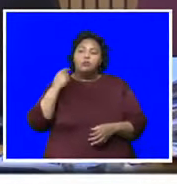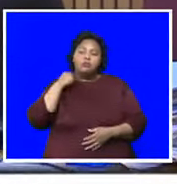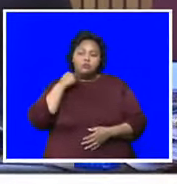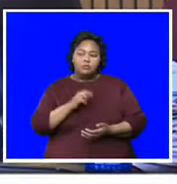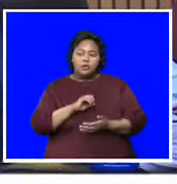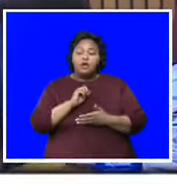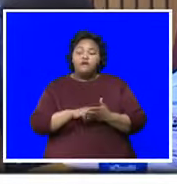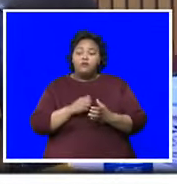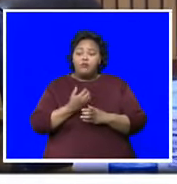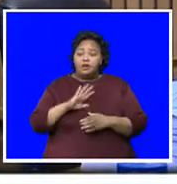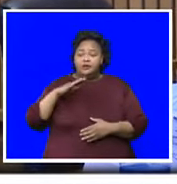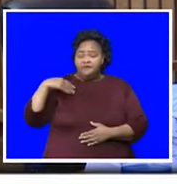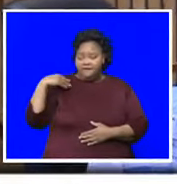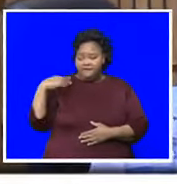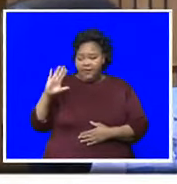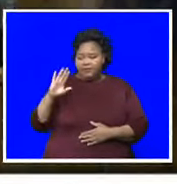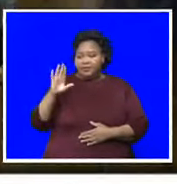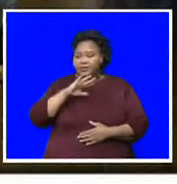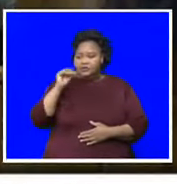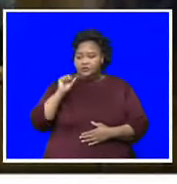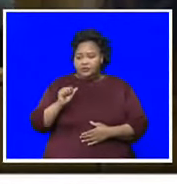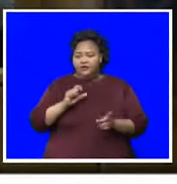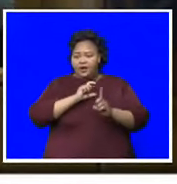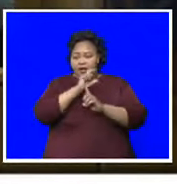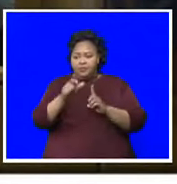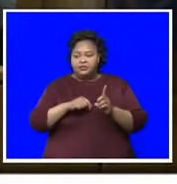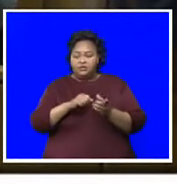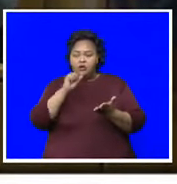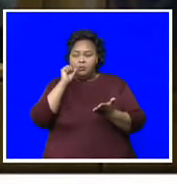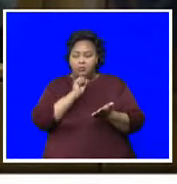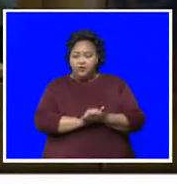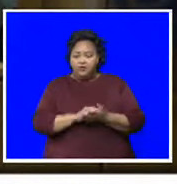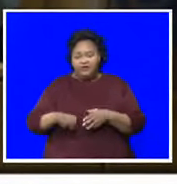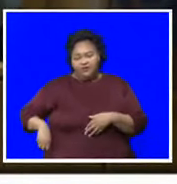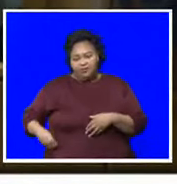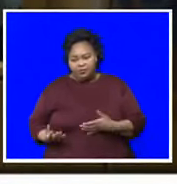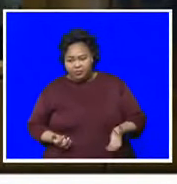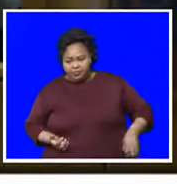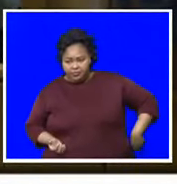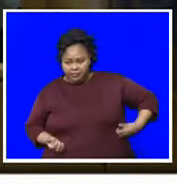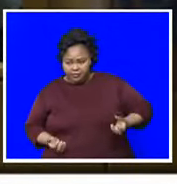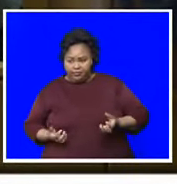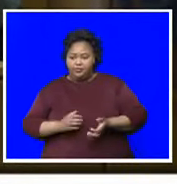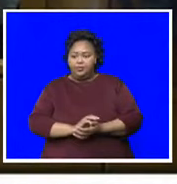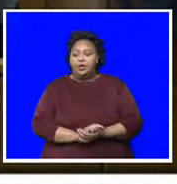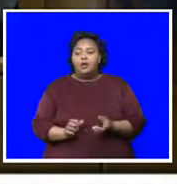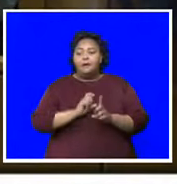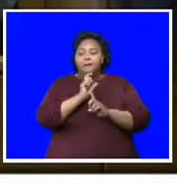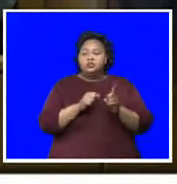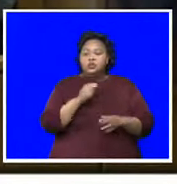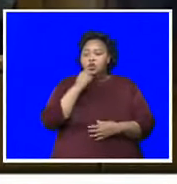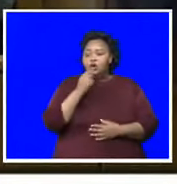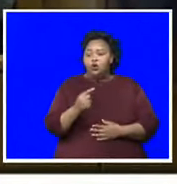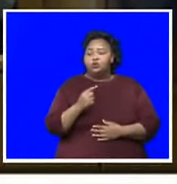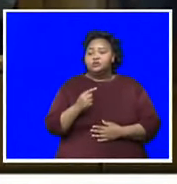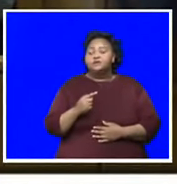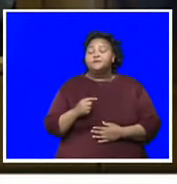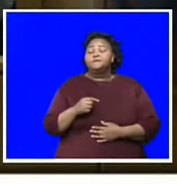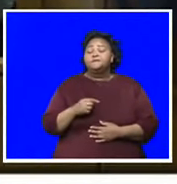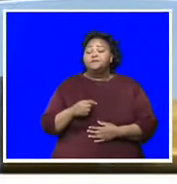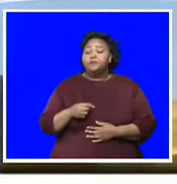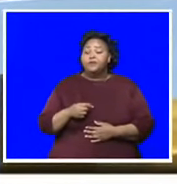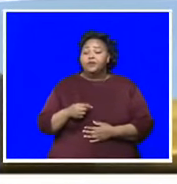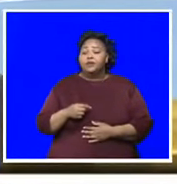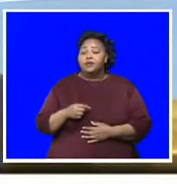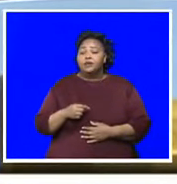Khuri gave her testimony virtually. Khuri told the court that she received three case files for Dlamini's